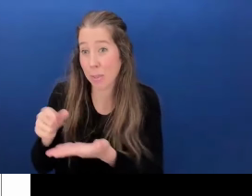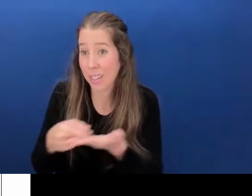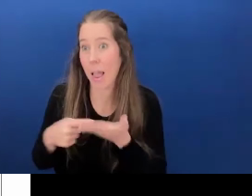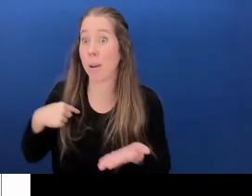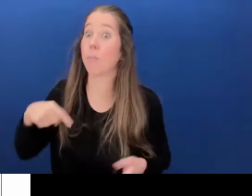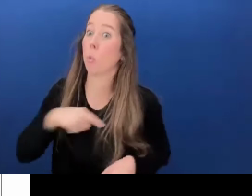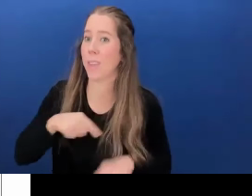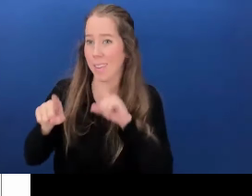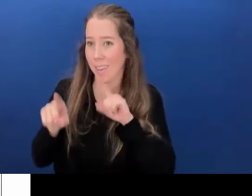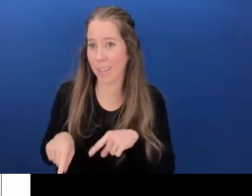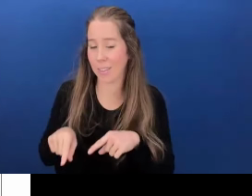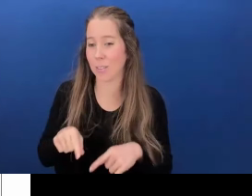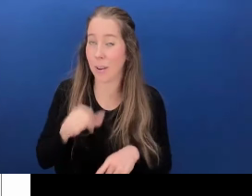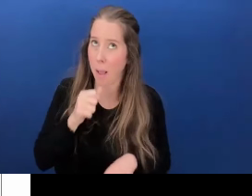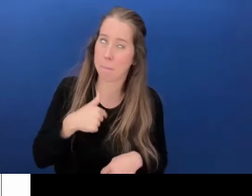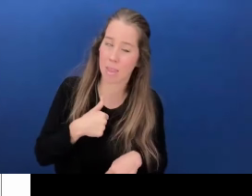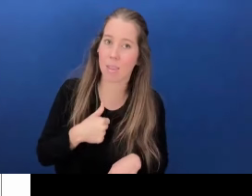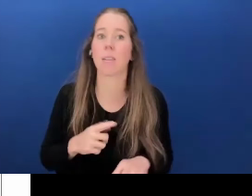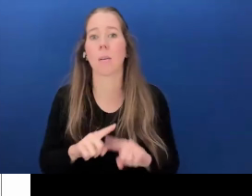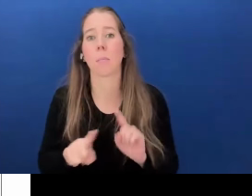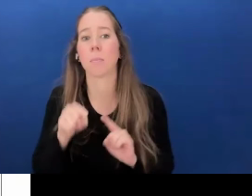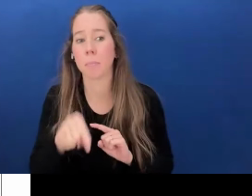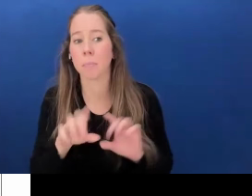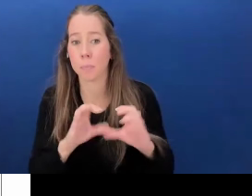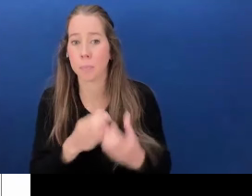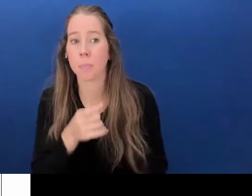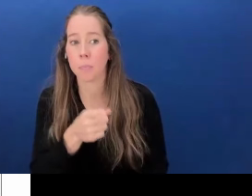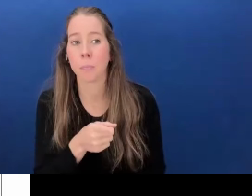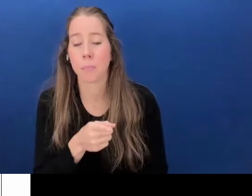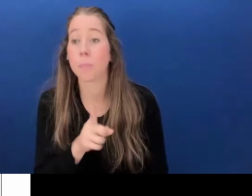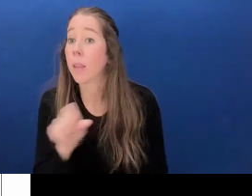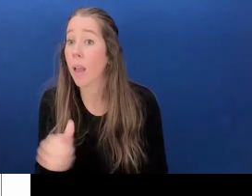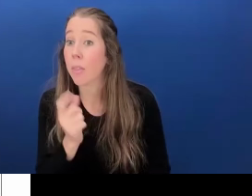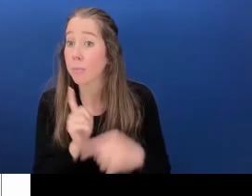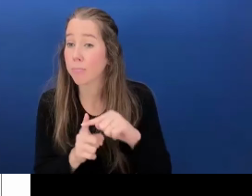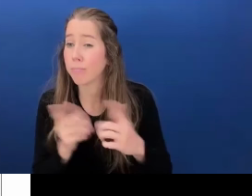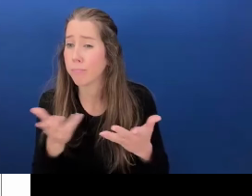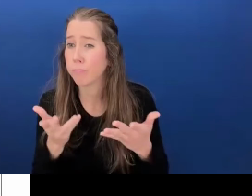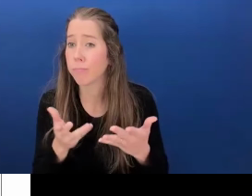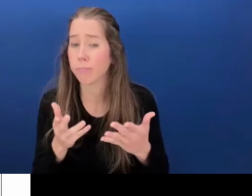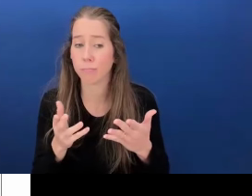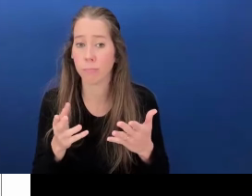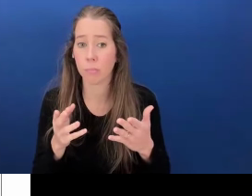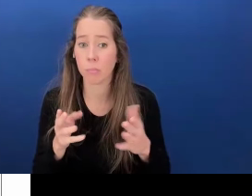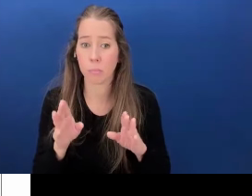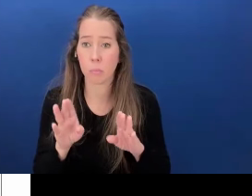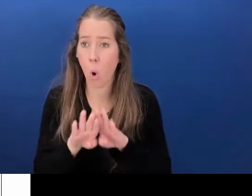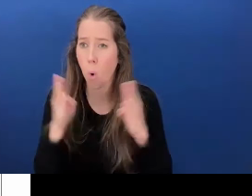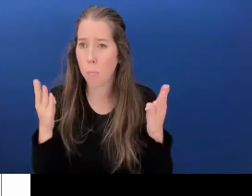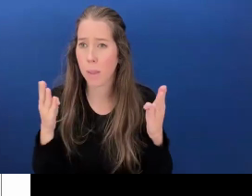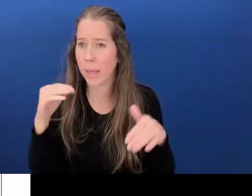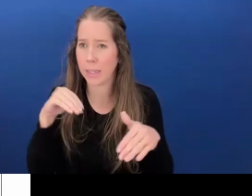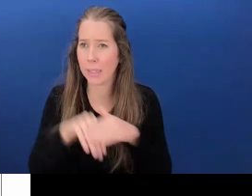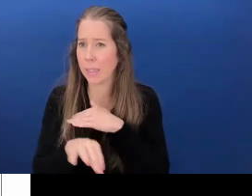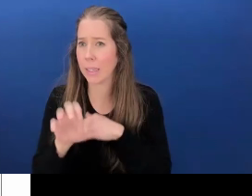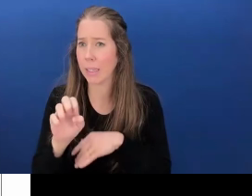that one. Yeah, so this class, the other really nice thing about this class, it is an open entry, open exit. So we don't